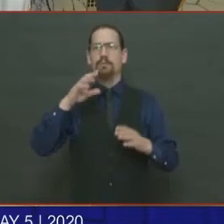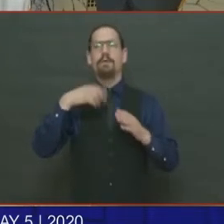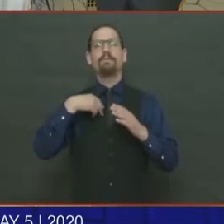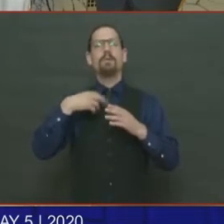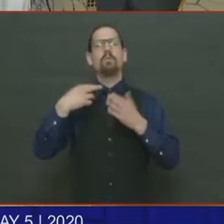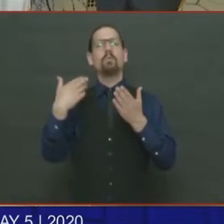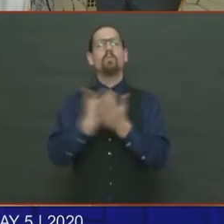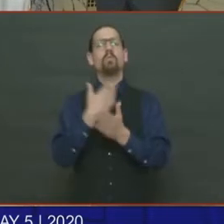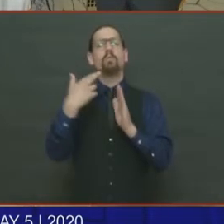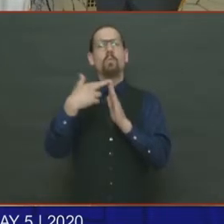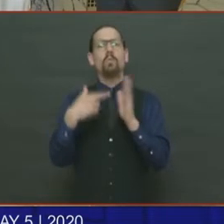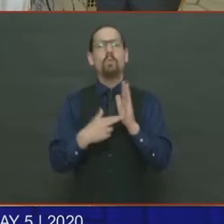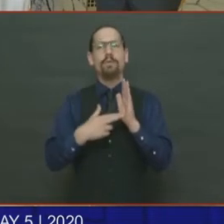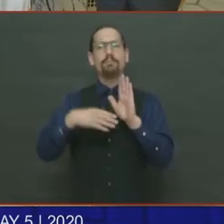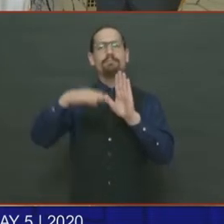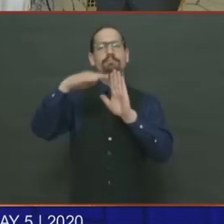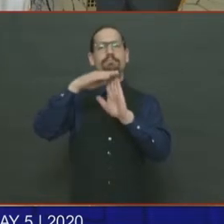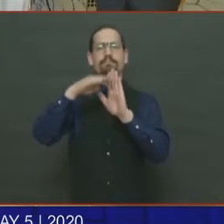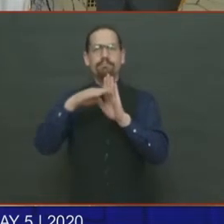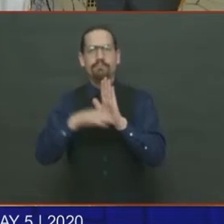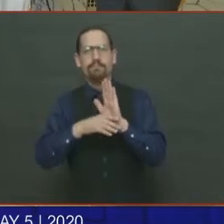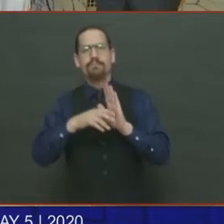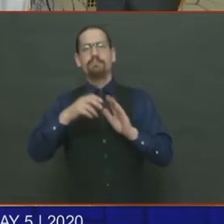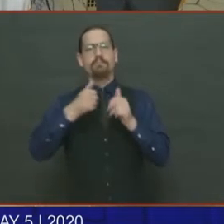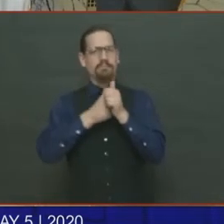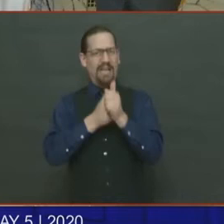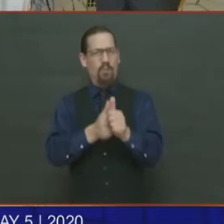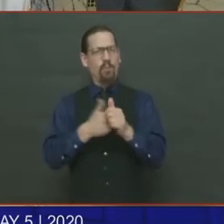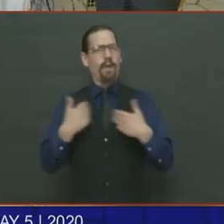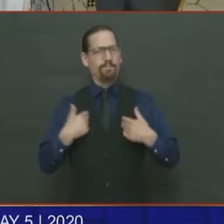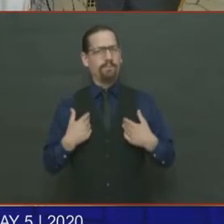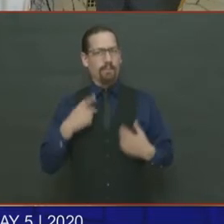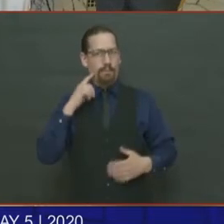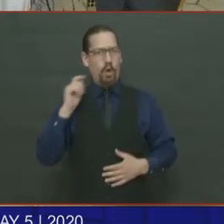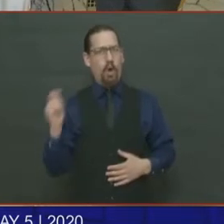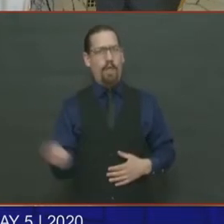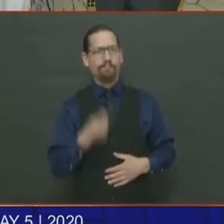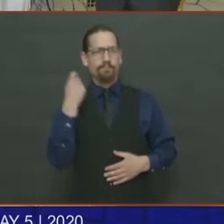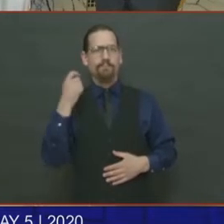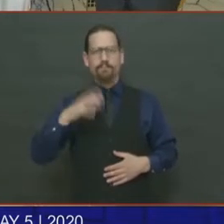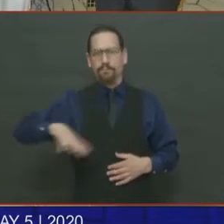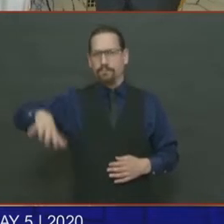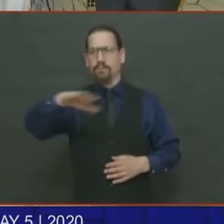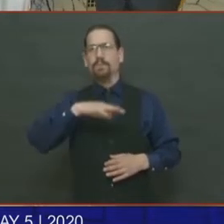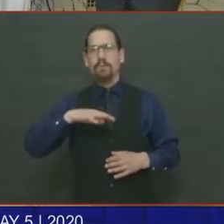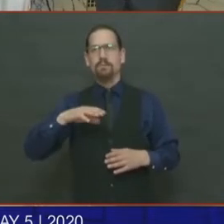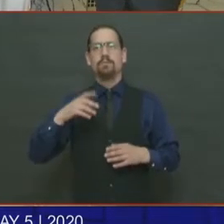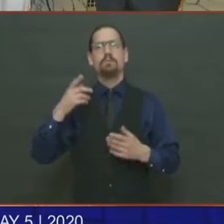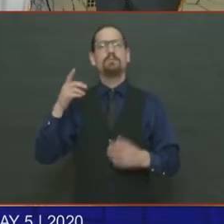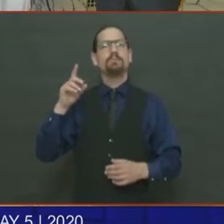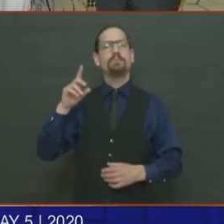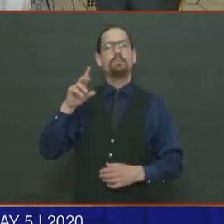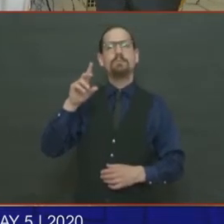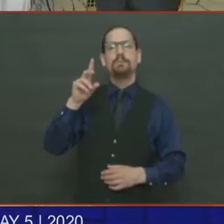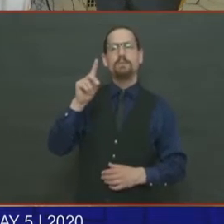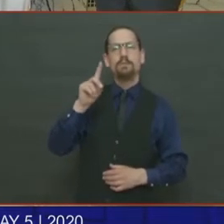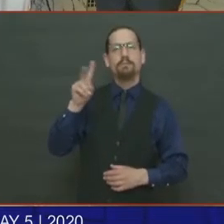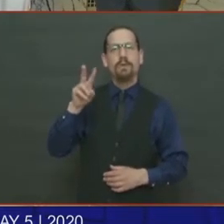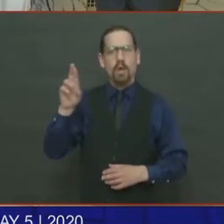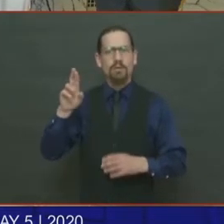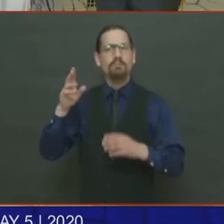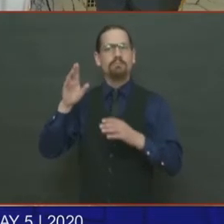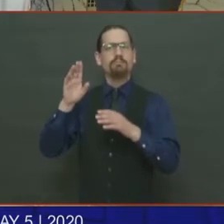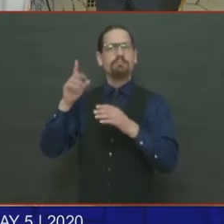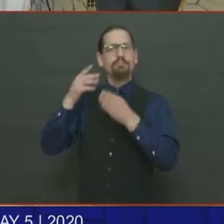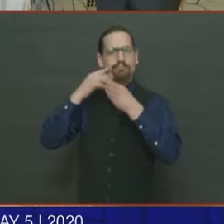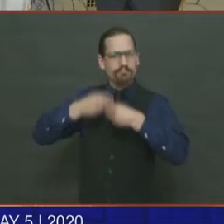could just hang on for a couple of days, DBR will be putting out new phase 1 guidance for